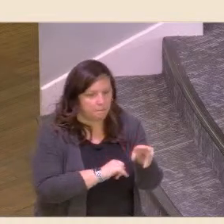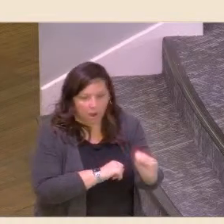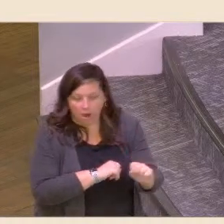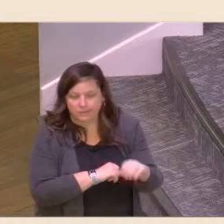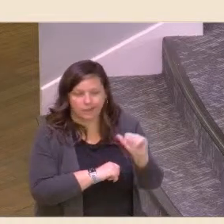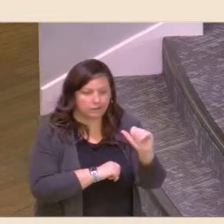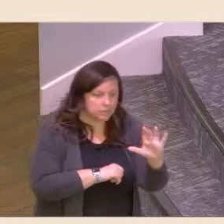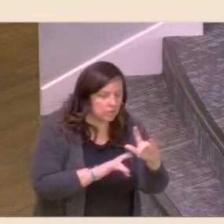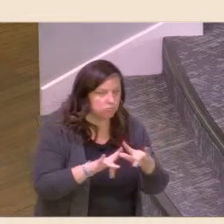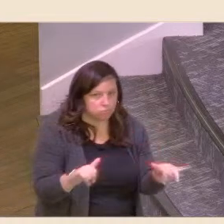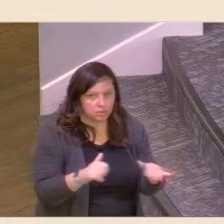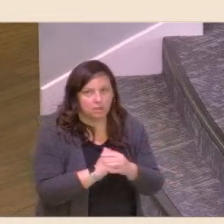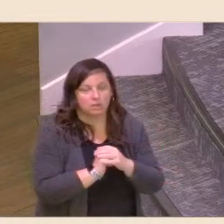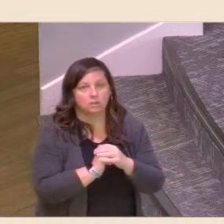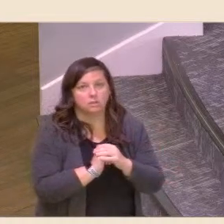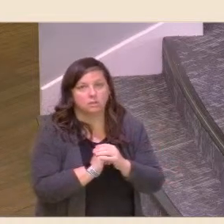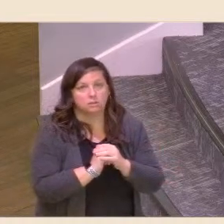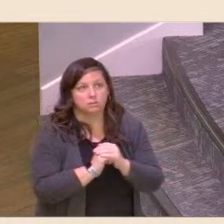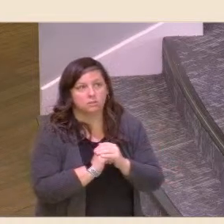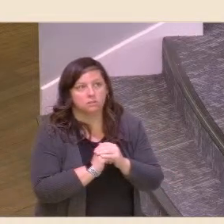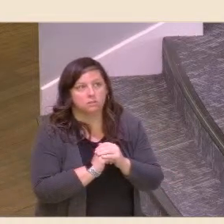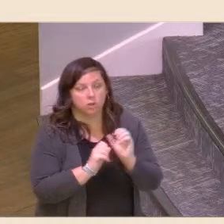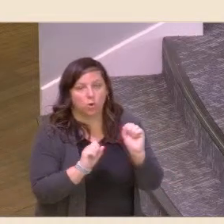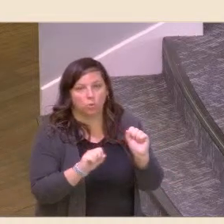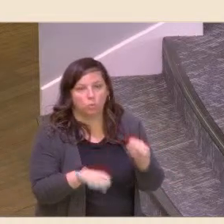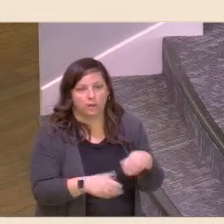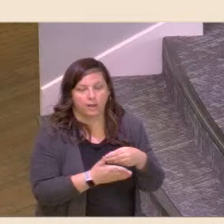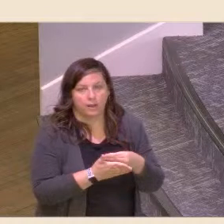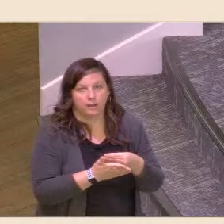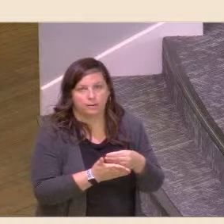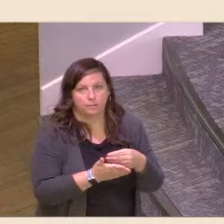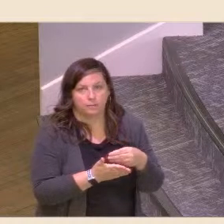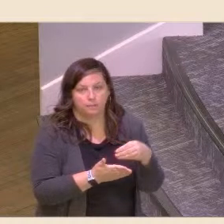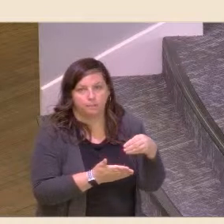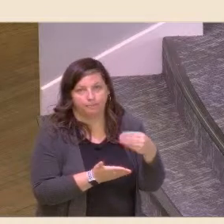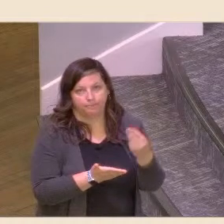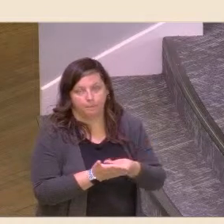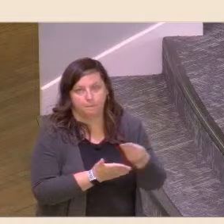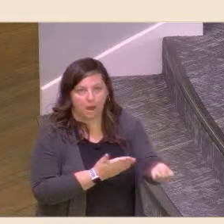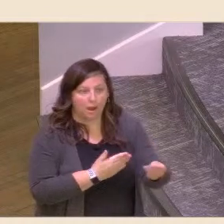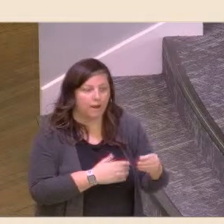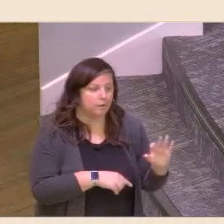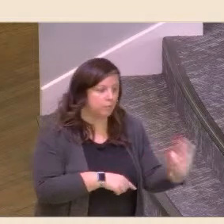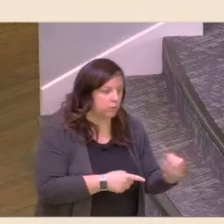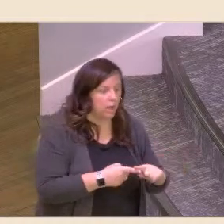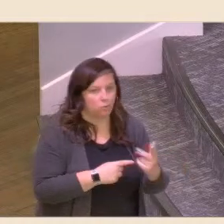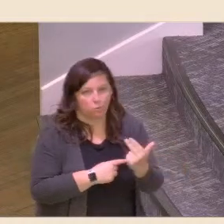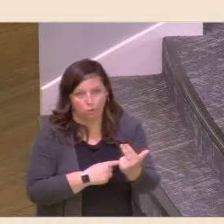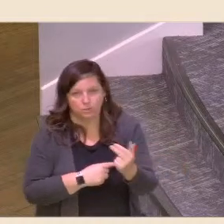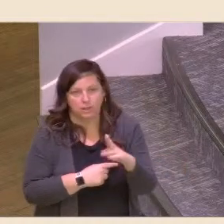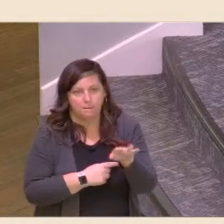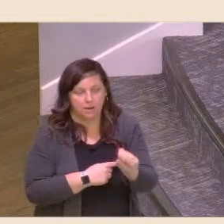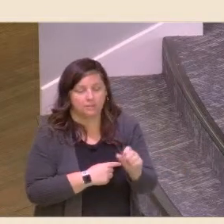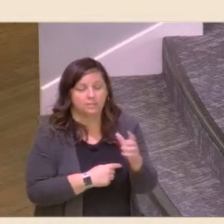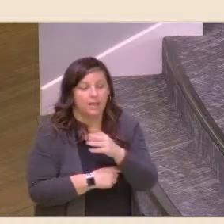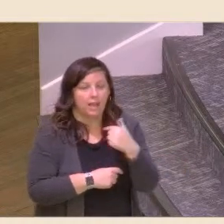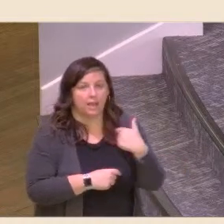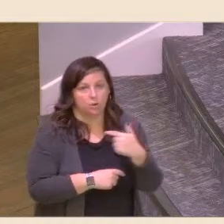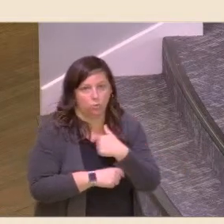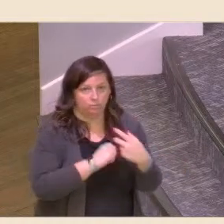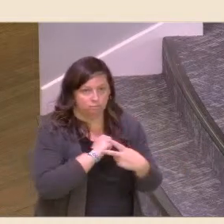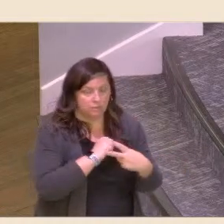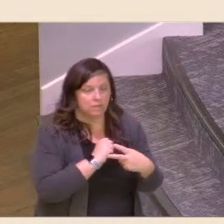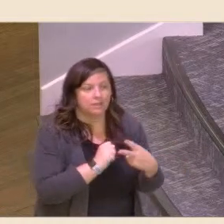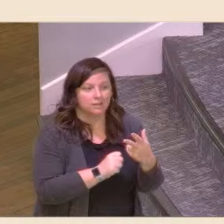cetera. And that can fund between 9 and 13 buses. We also had to allocate additional funds